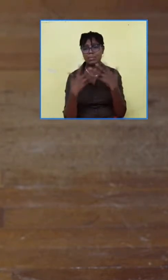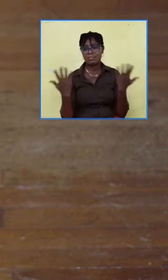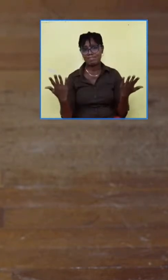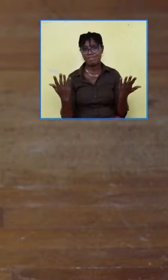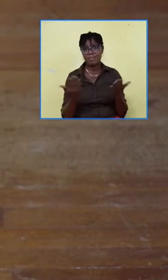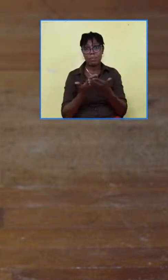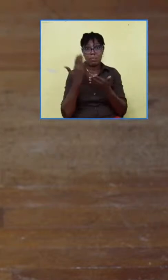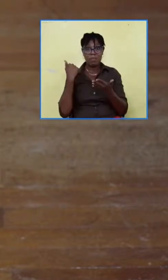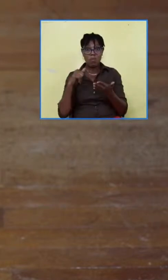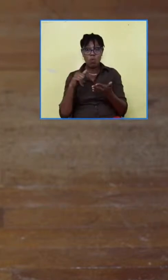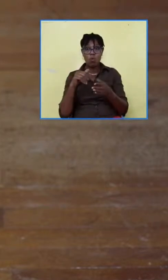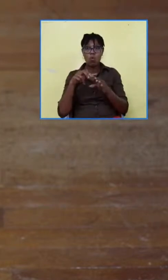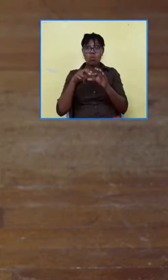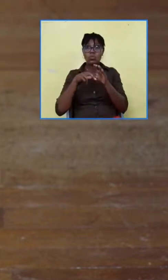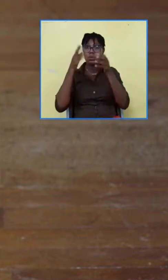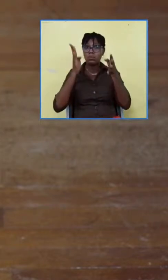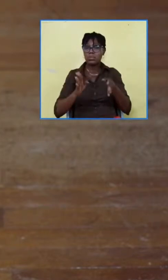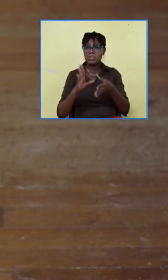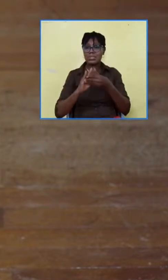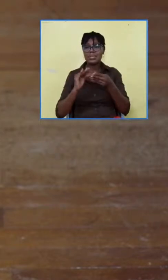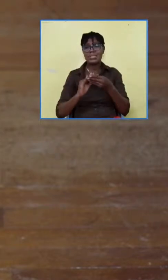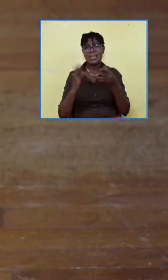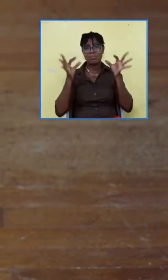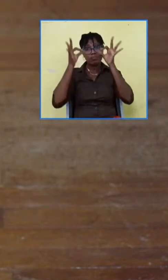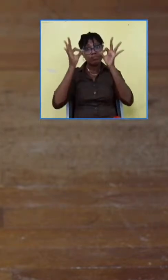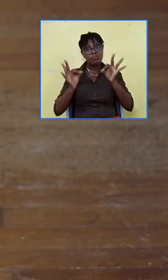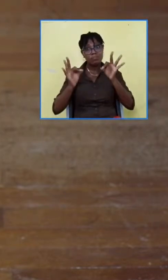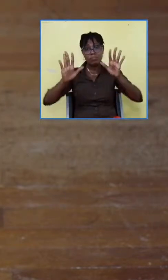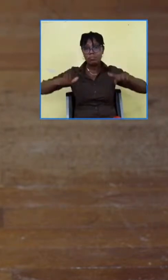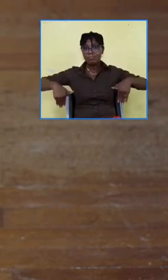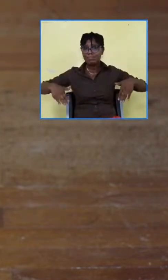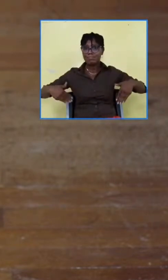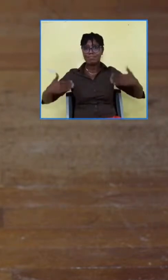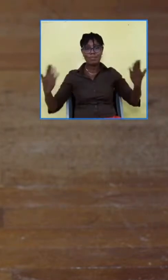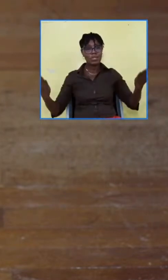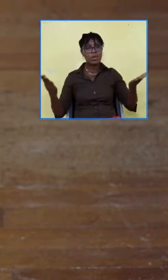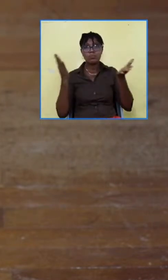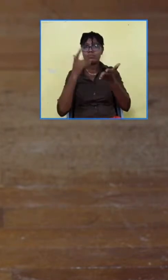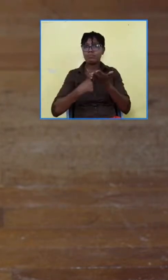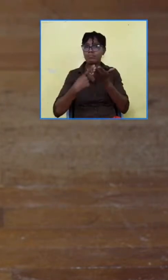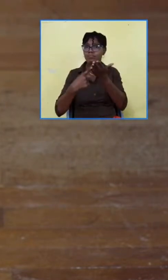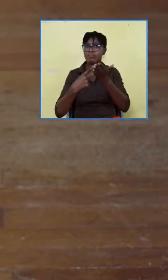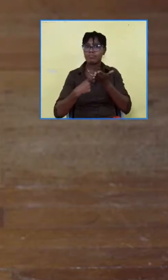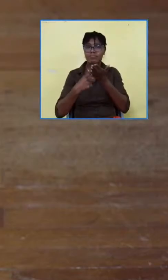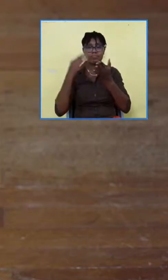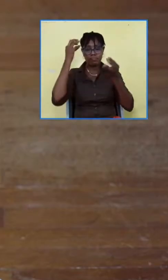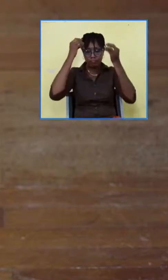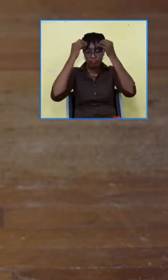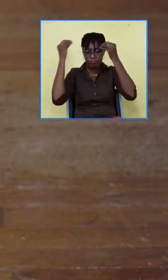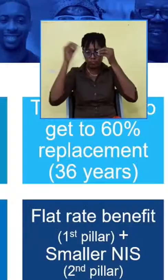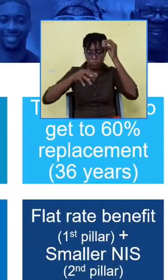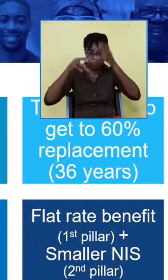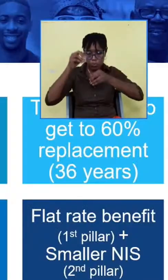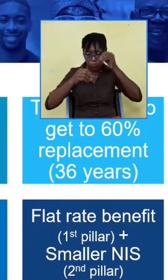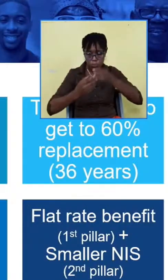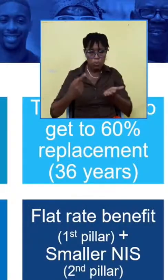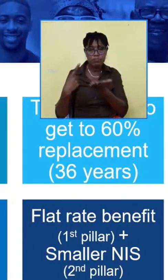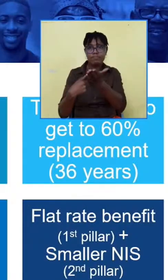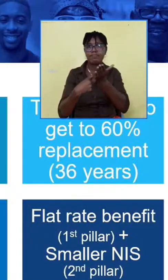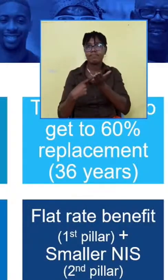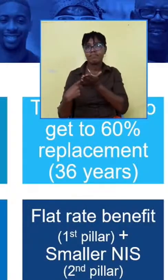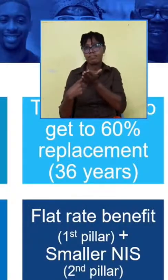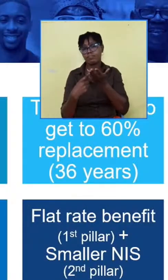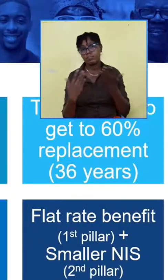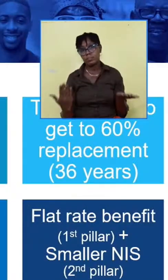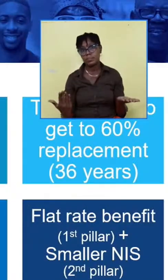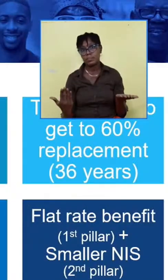decided. Everything is on the table. Everything is on the table. And this last slide summarizes what I've mentioned before. The first age